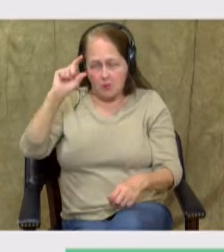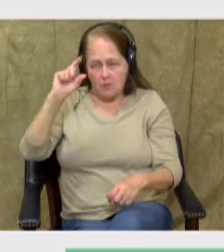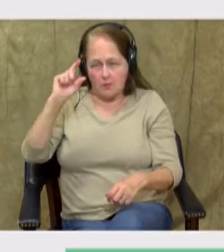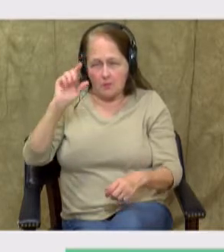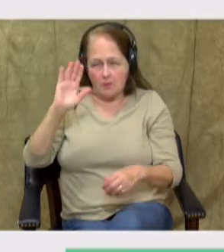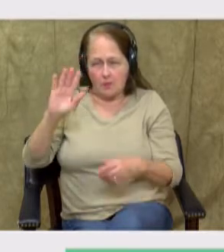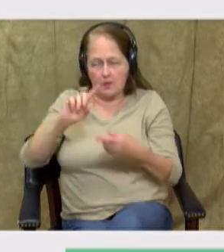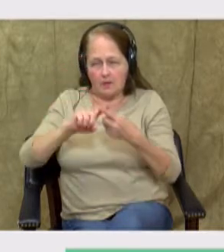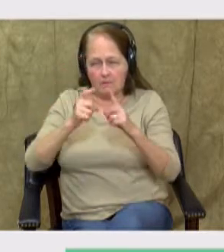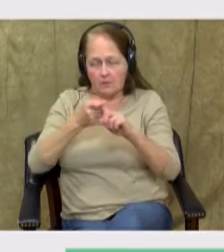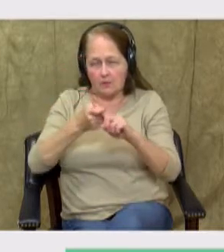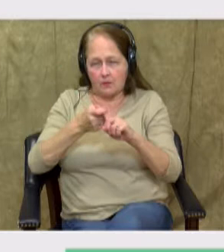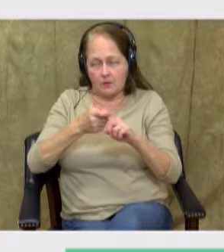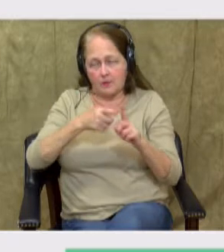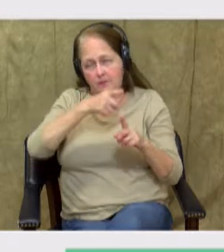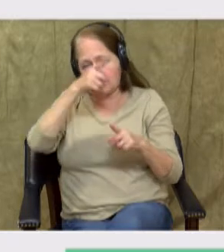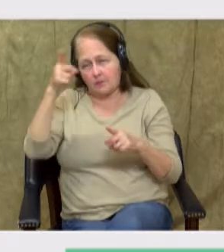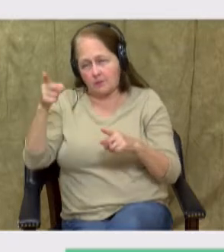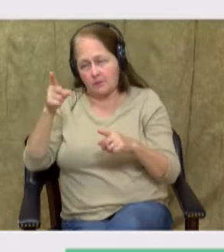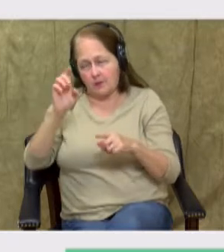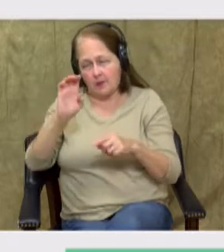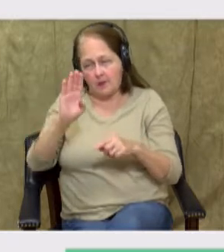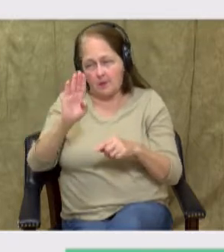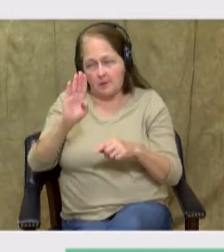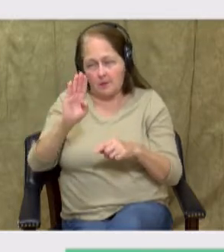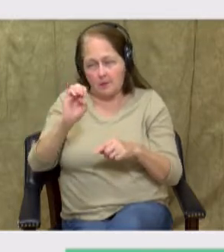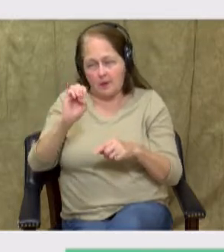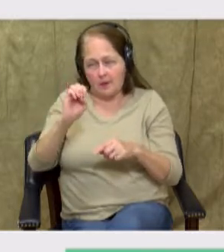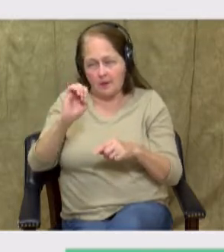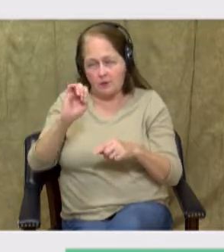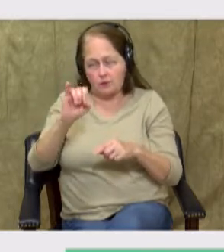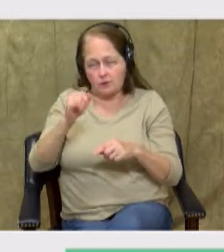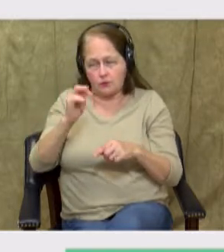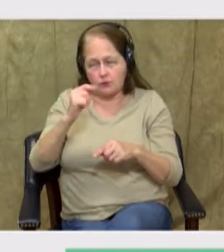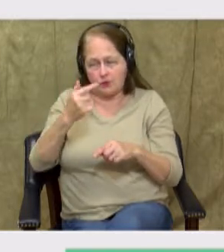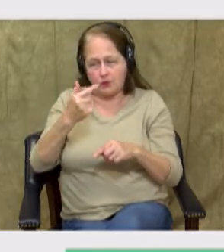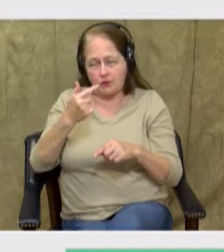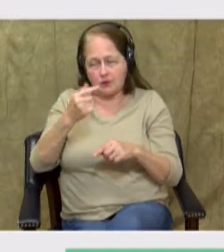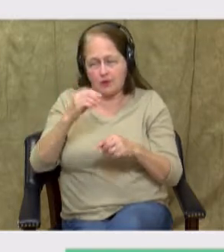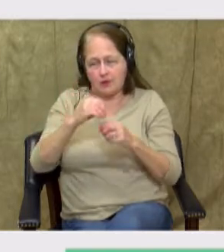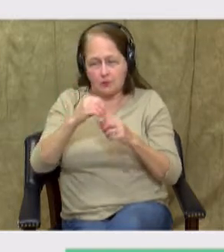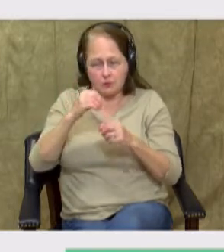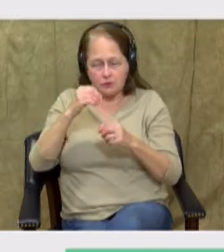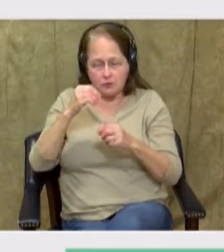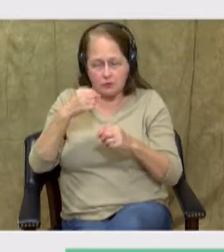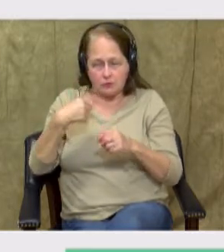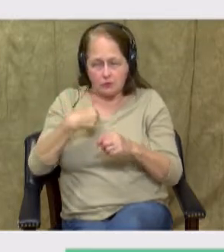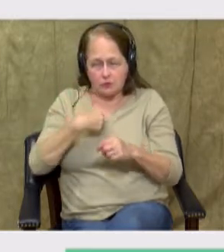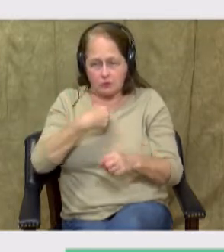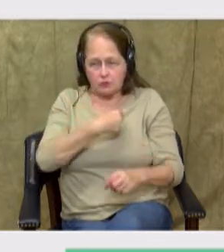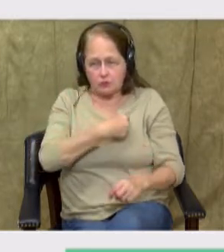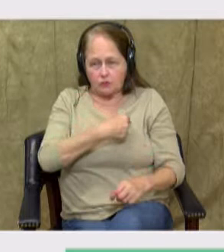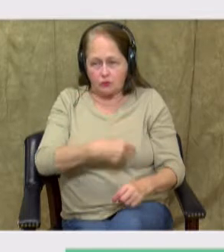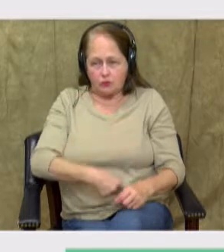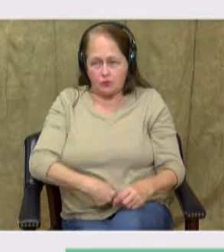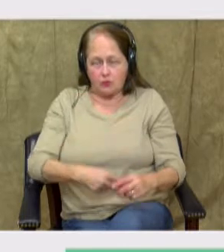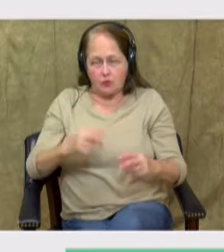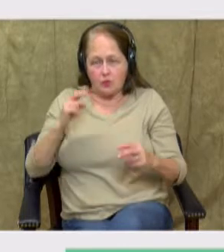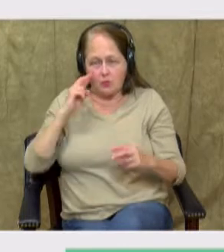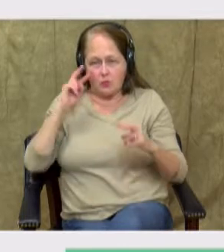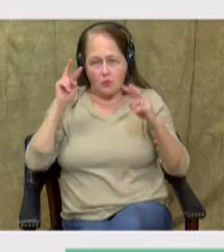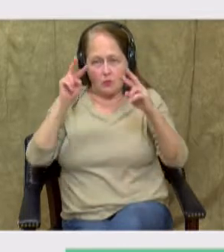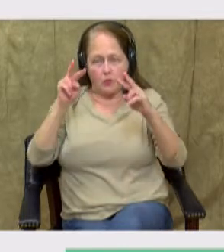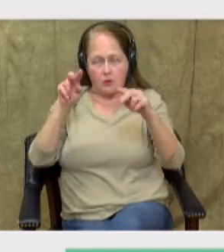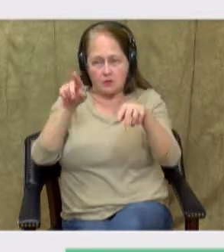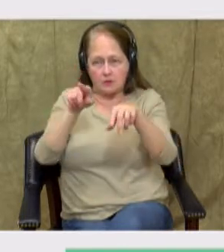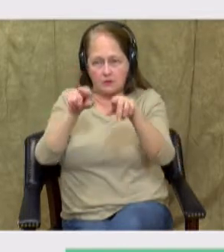Lynn, who lives in Beijing, China, looked up at the moon on the same night? What type of moon